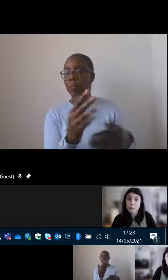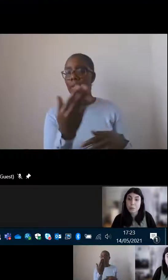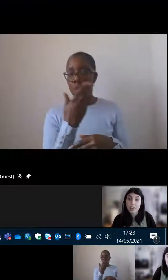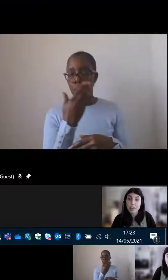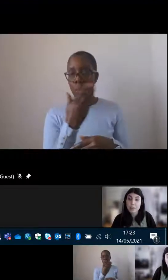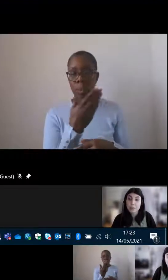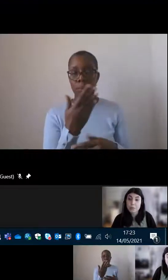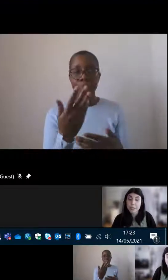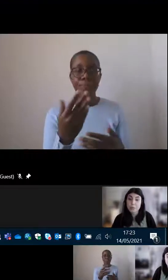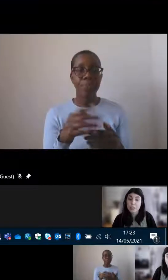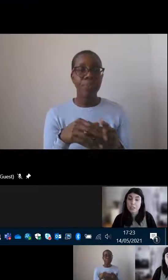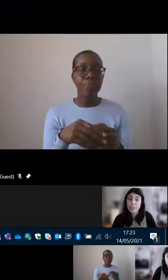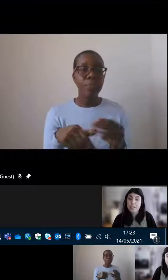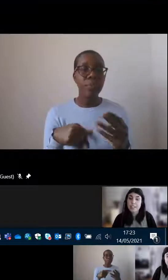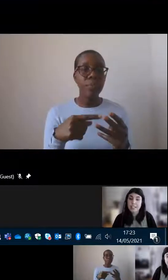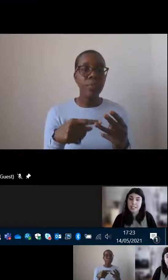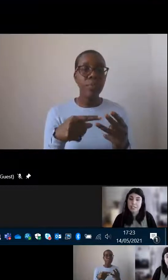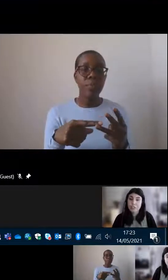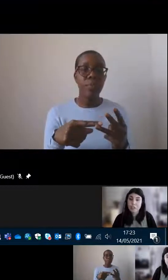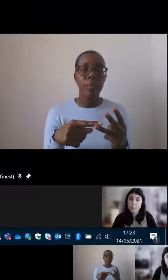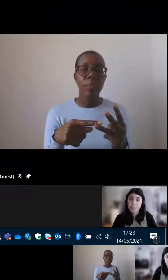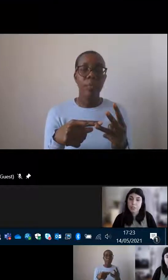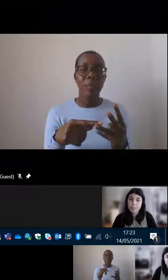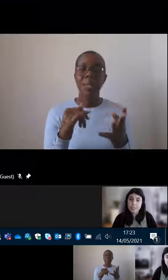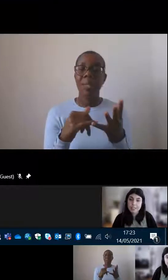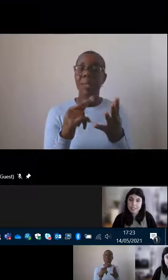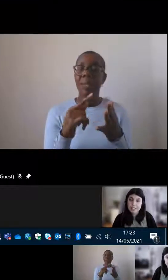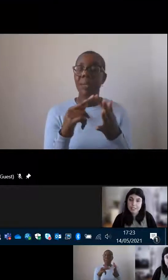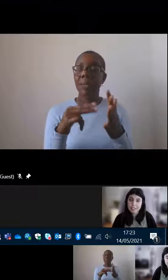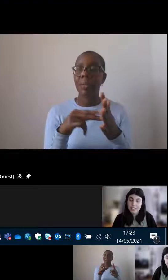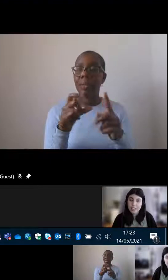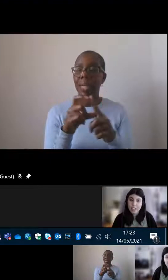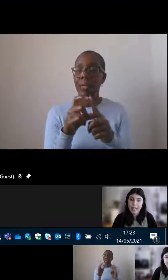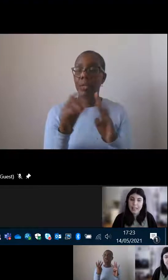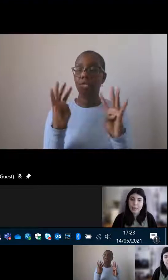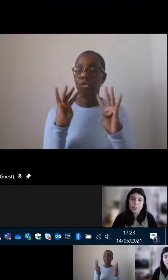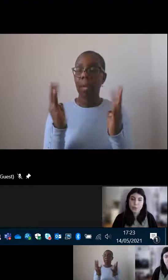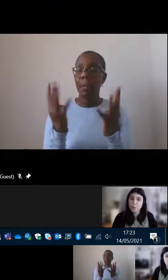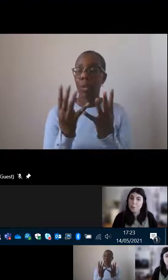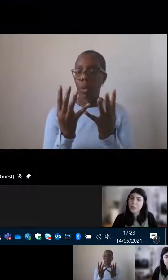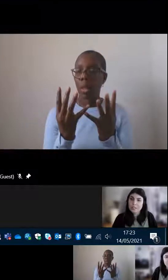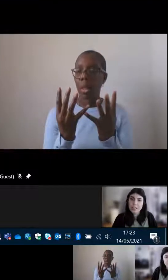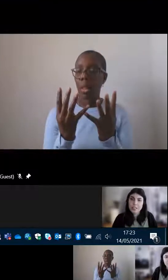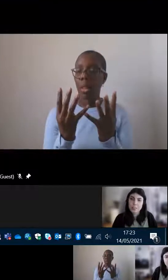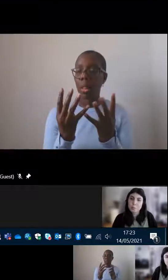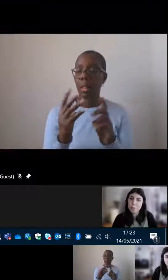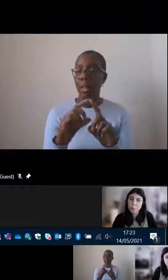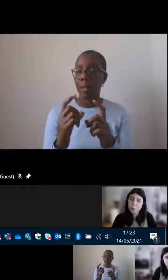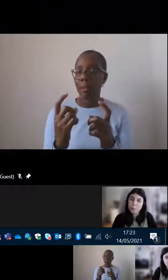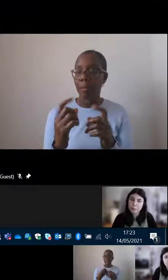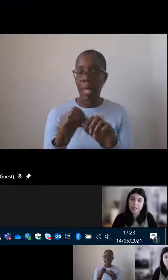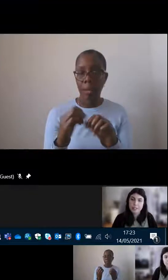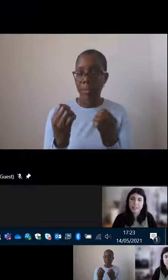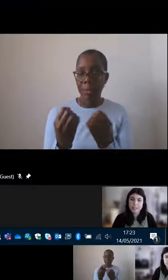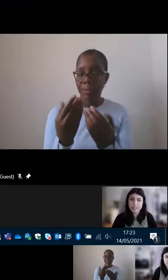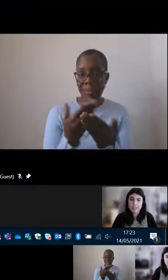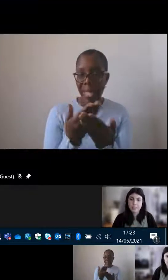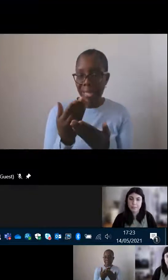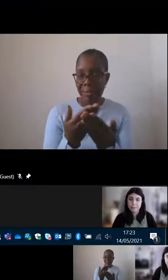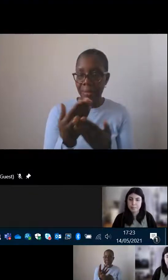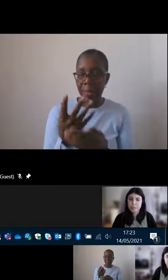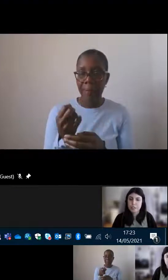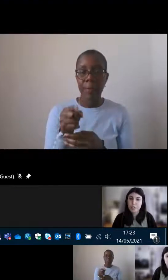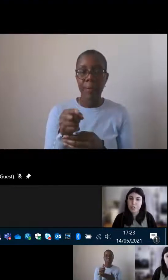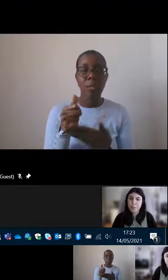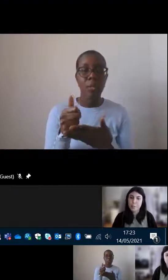offer support and guidance around SEND tribunal cases and other meeting support and